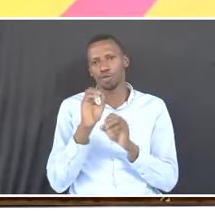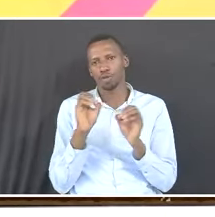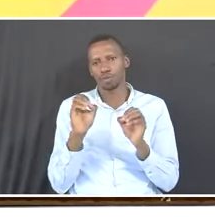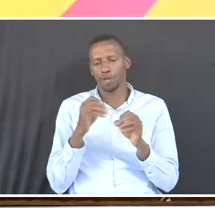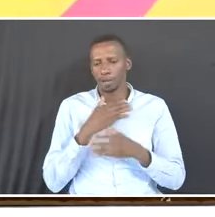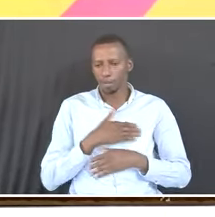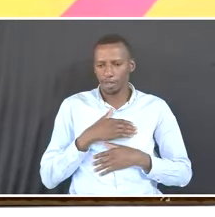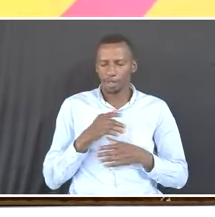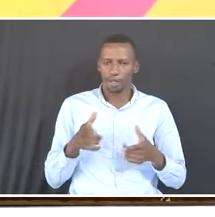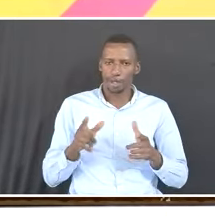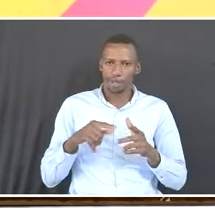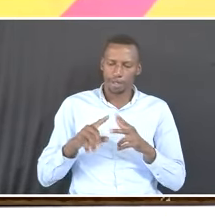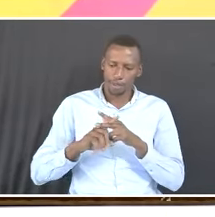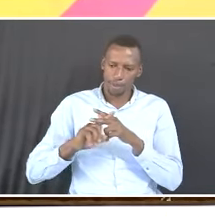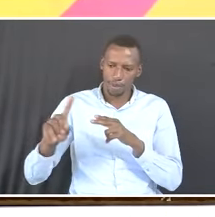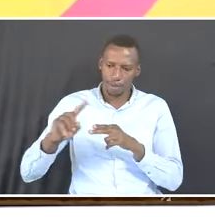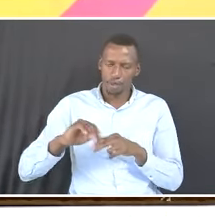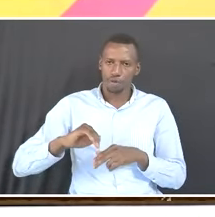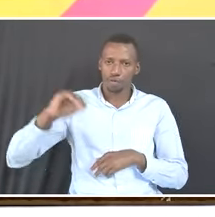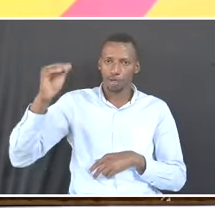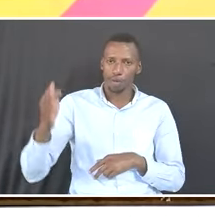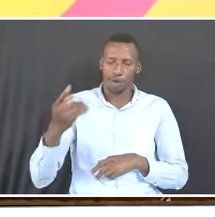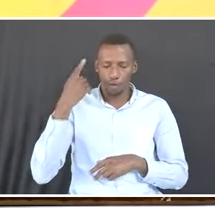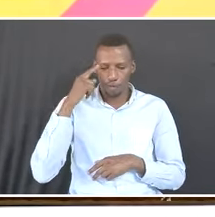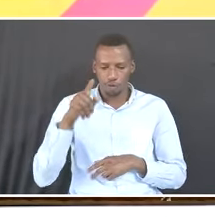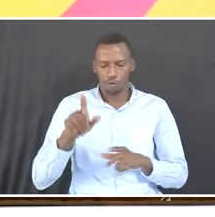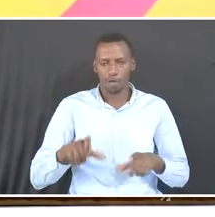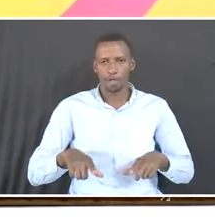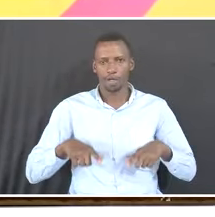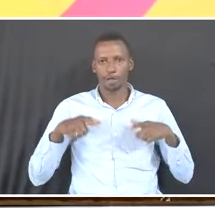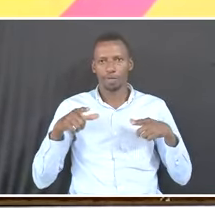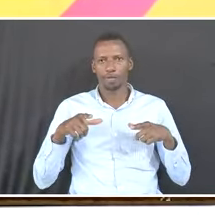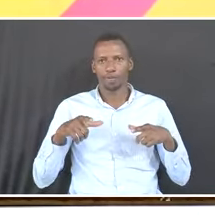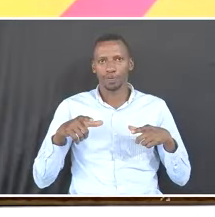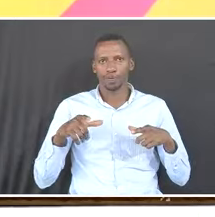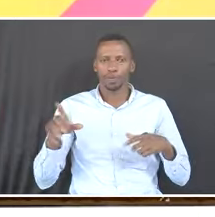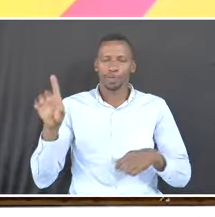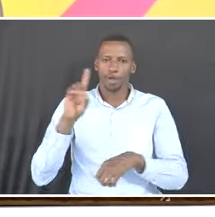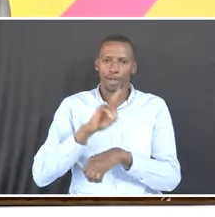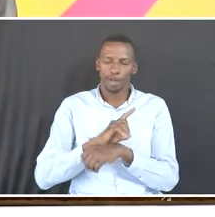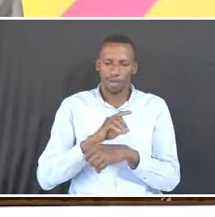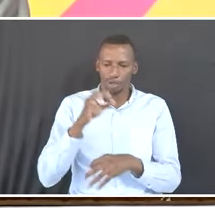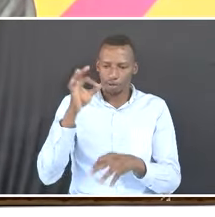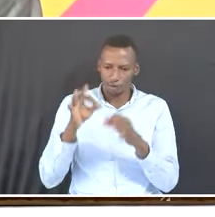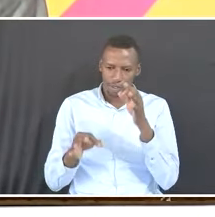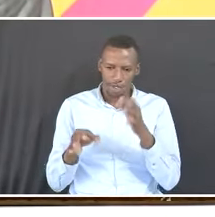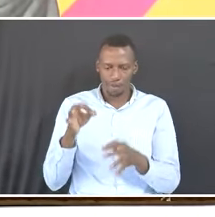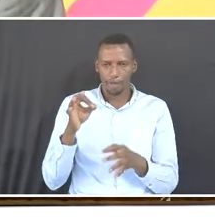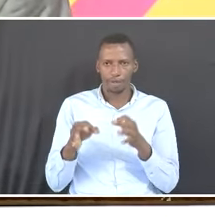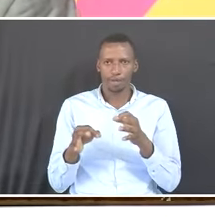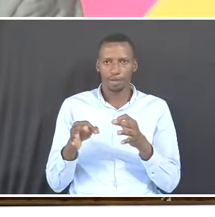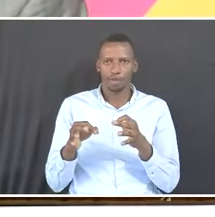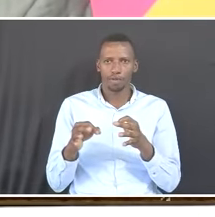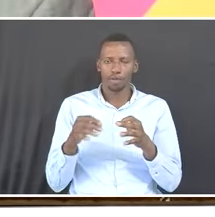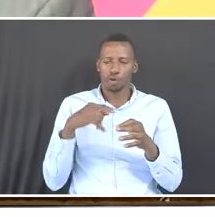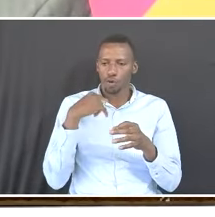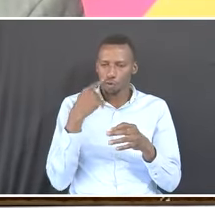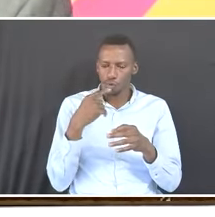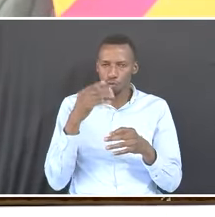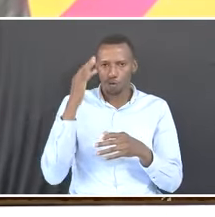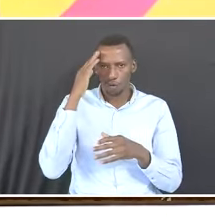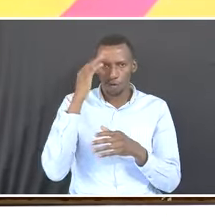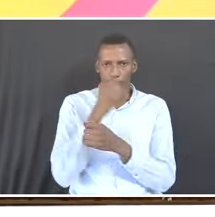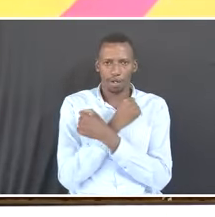our lives. It is more tolerable in the day of judgment for the cities of the plain than for those who have known the love of